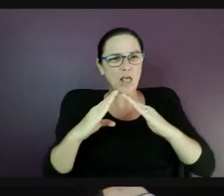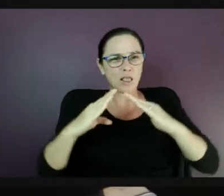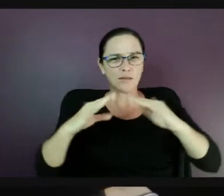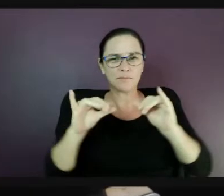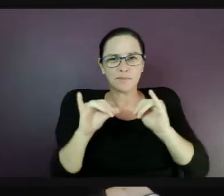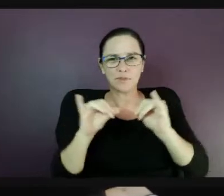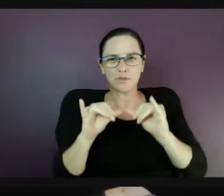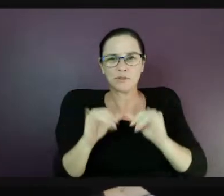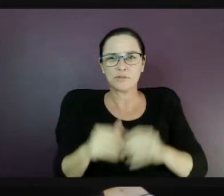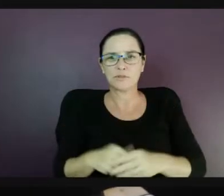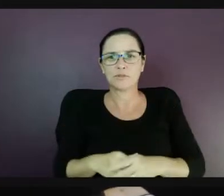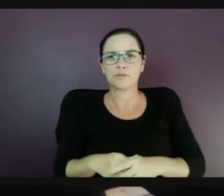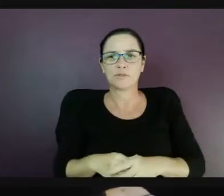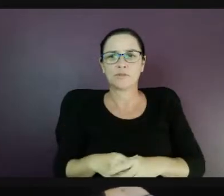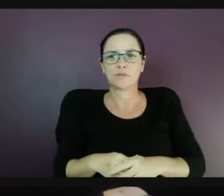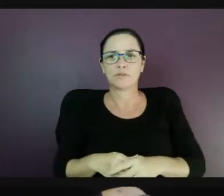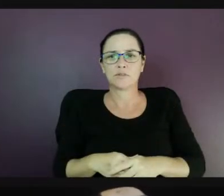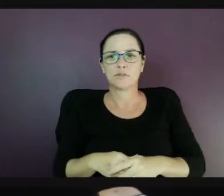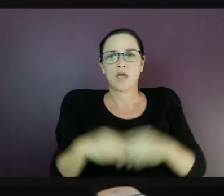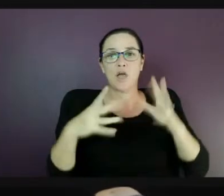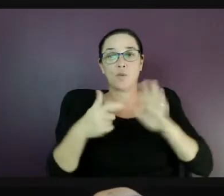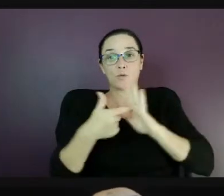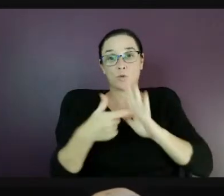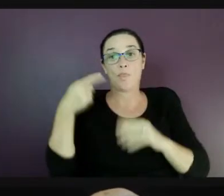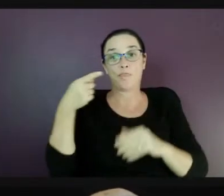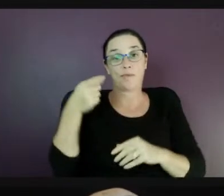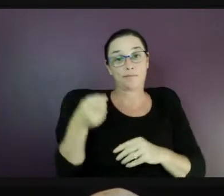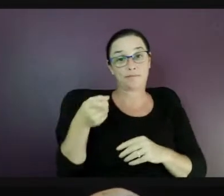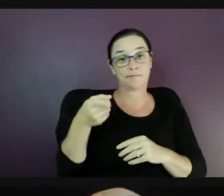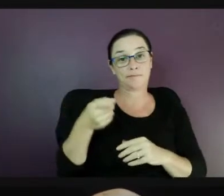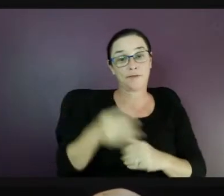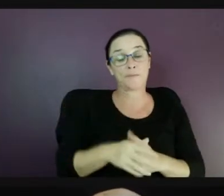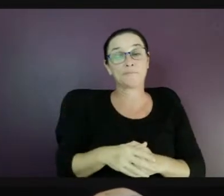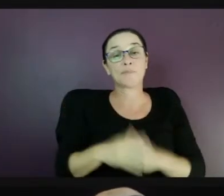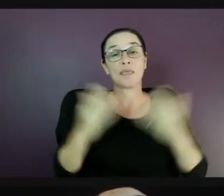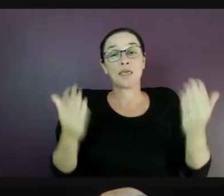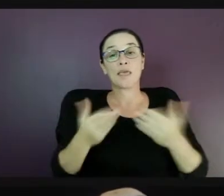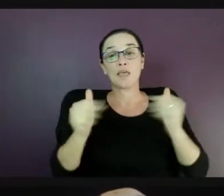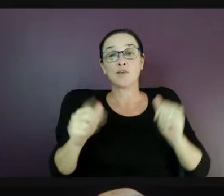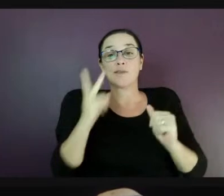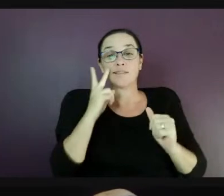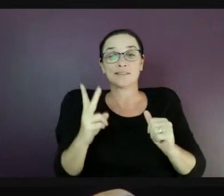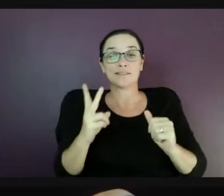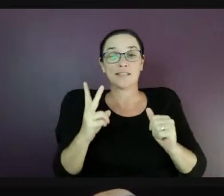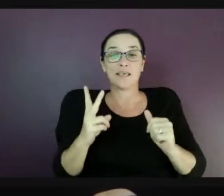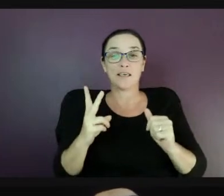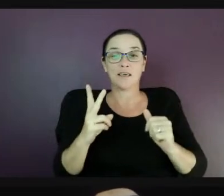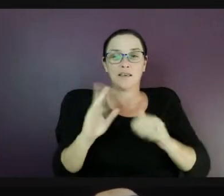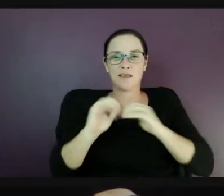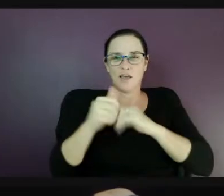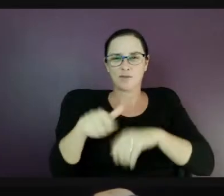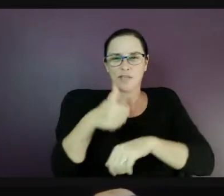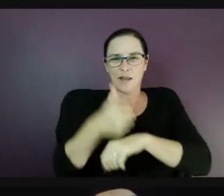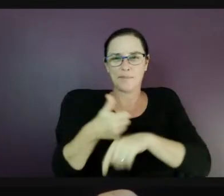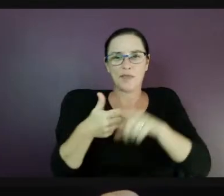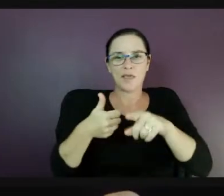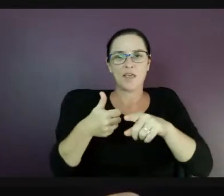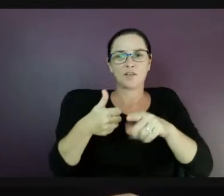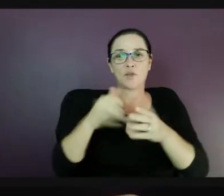to this. So here you see the configuration of these 74 vents.